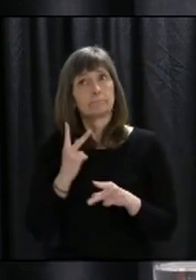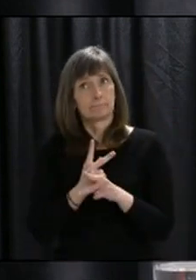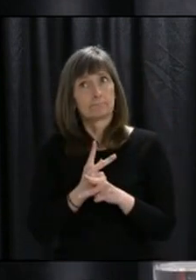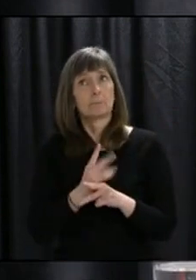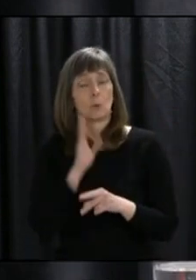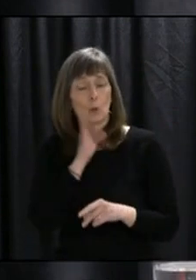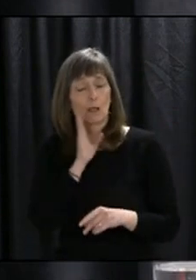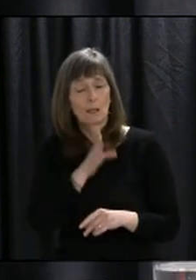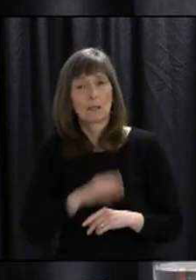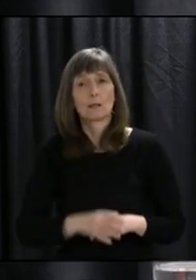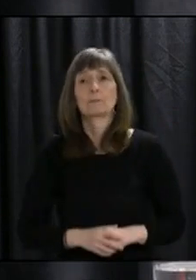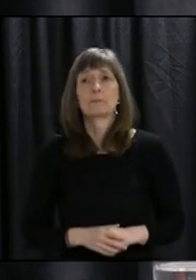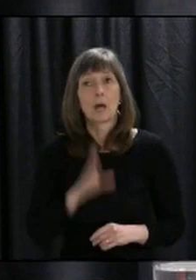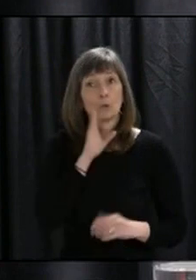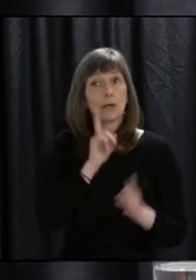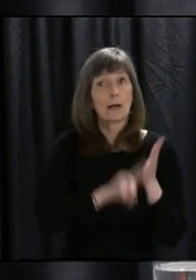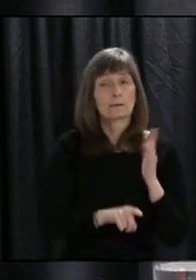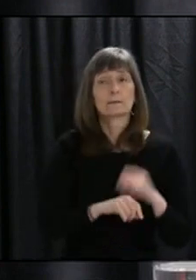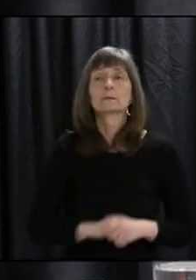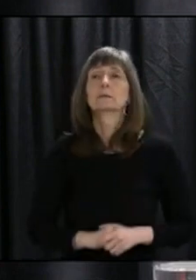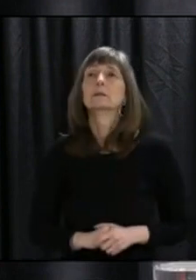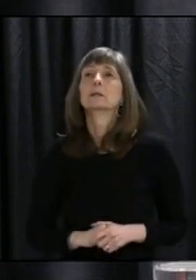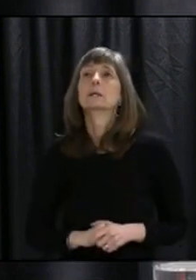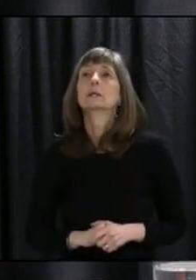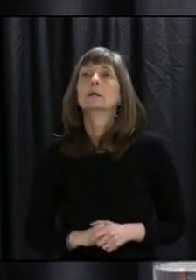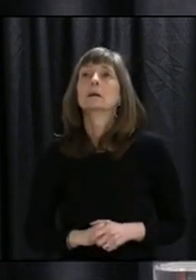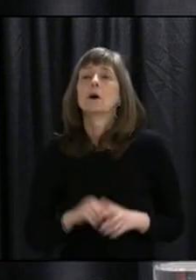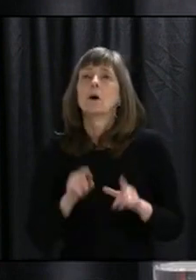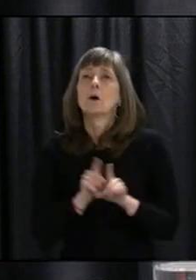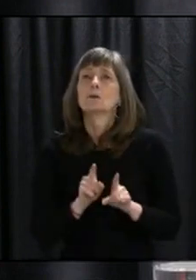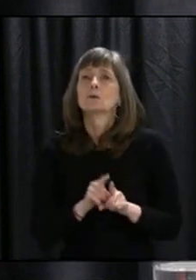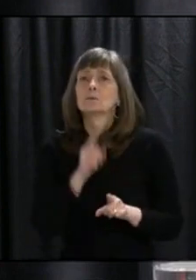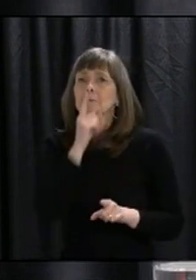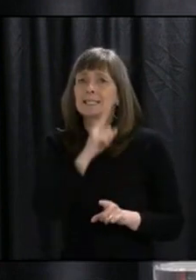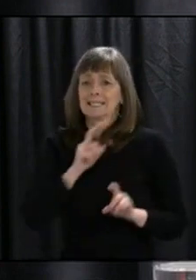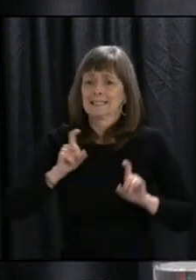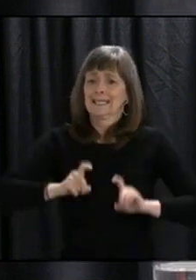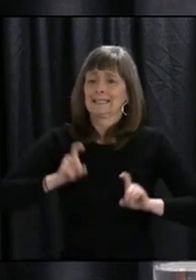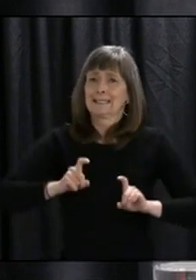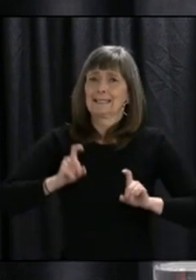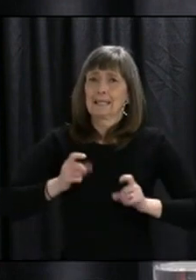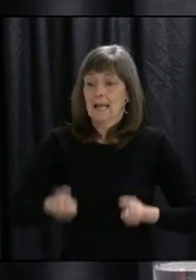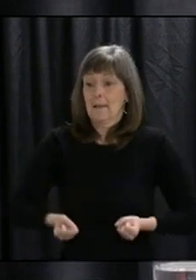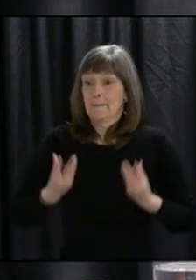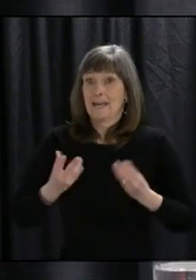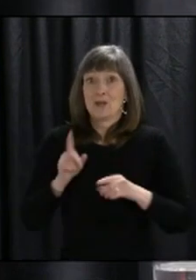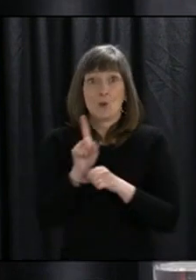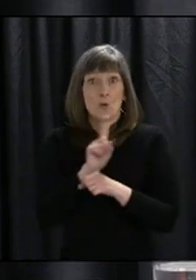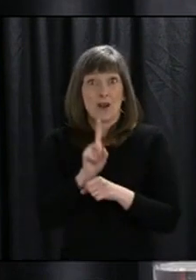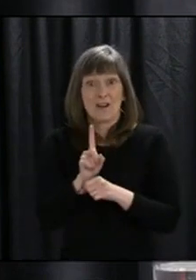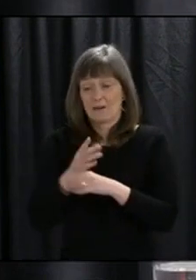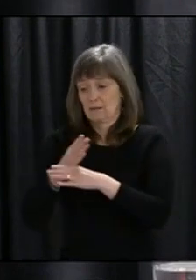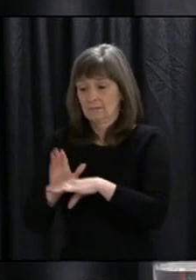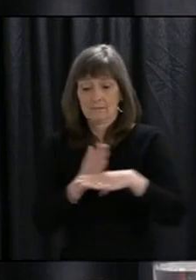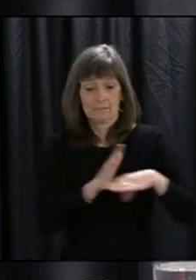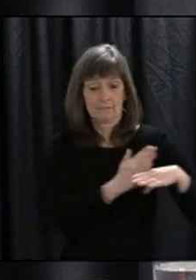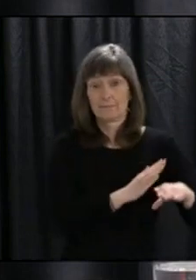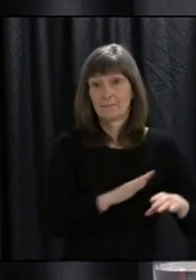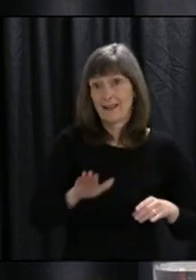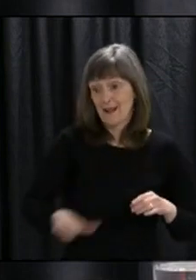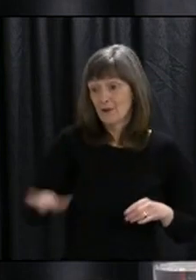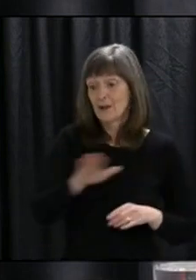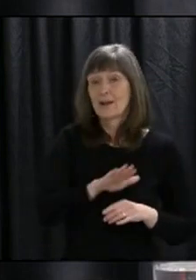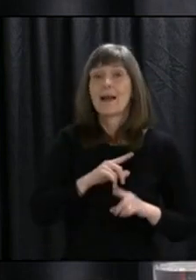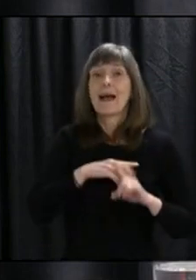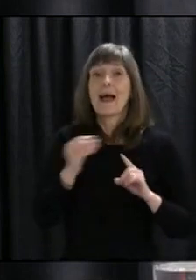you. And I was wondering, would we also be able to get the breakdown for testing by region as well as by gender? Yes, we